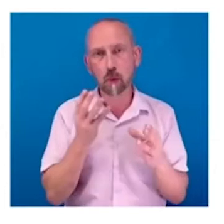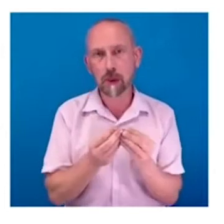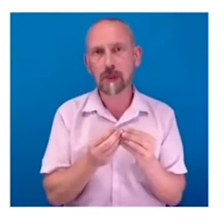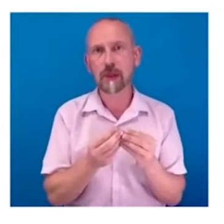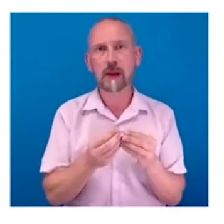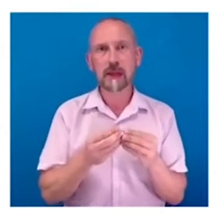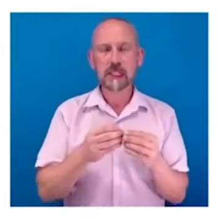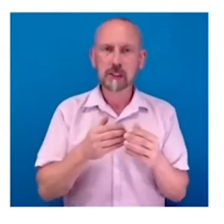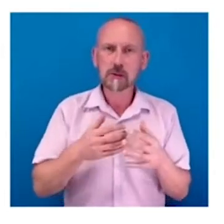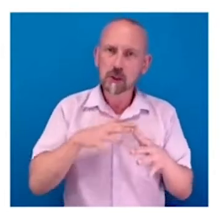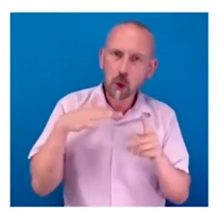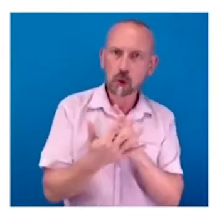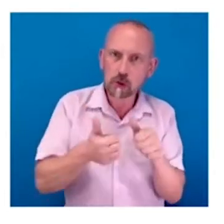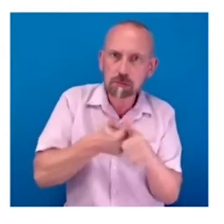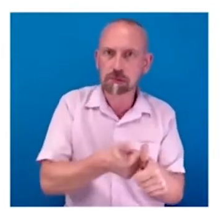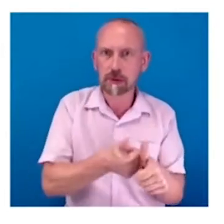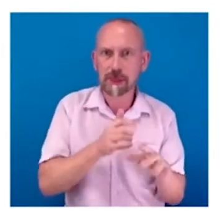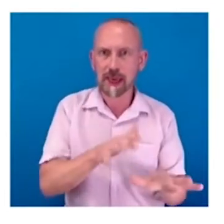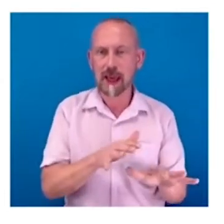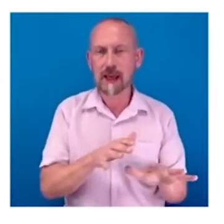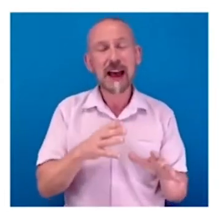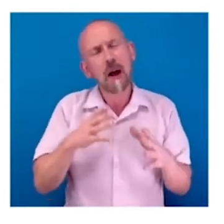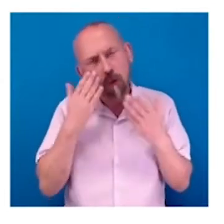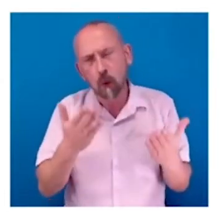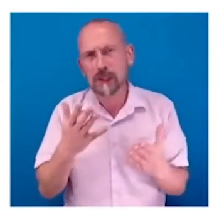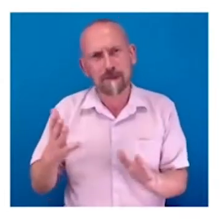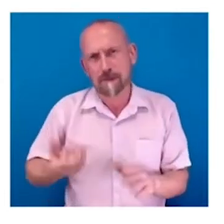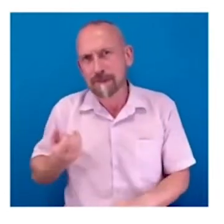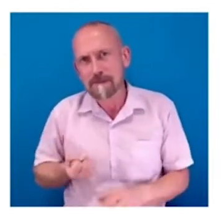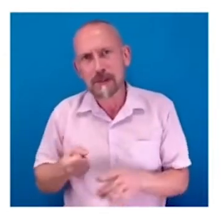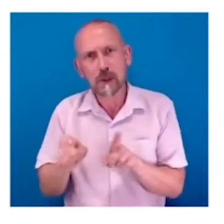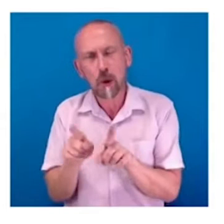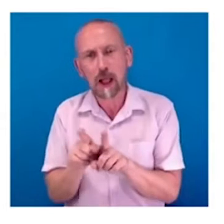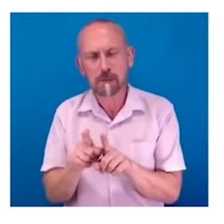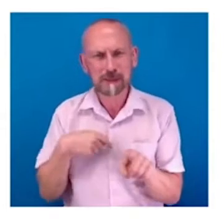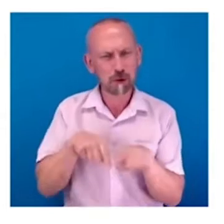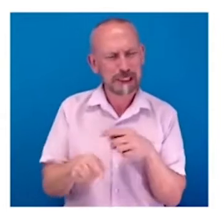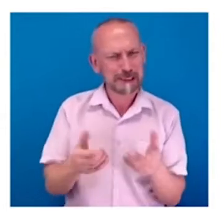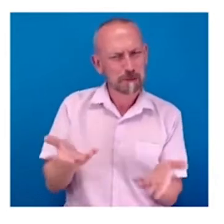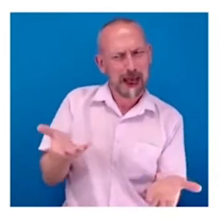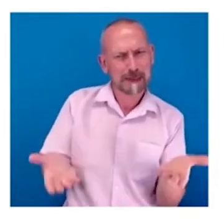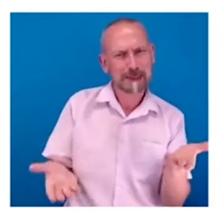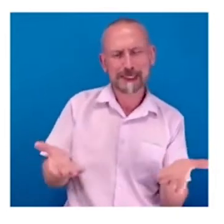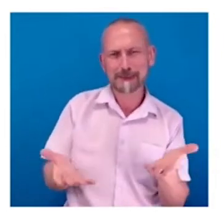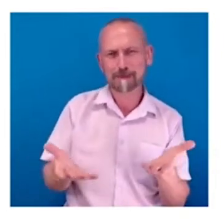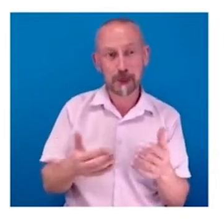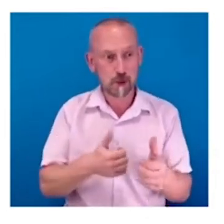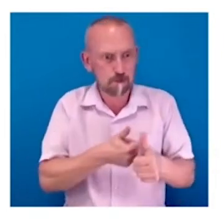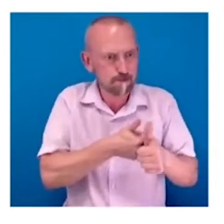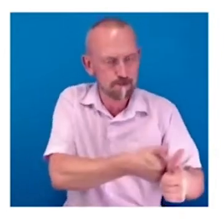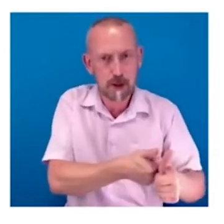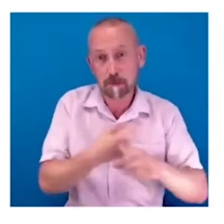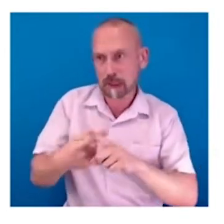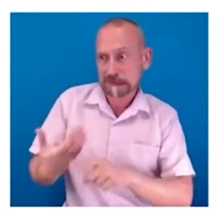but I'm finding it quite difficult to balance the commerciality and the sort of the good it will do for people, and how to kind of get it out into